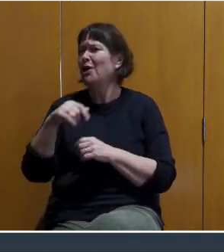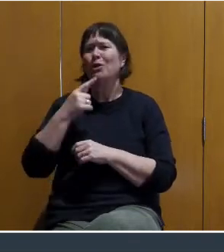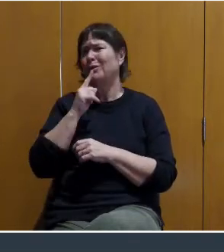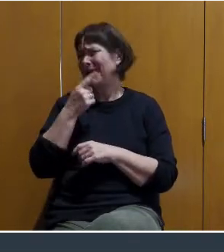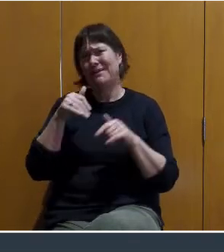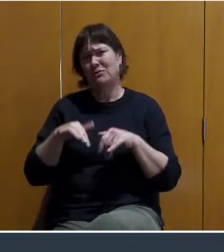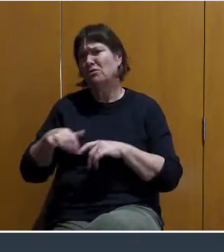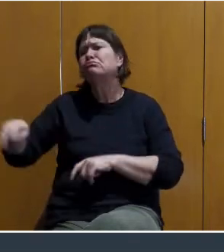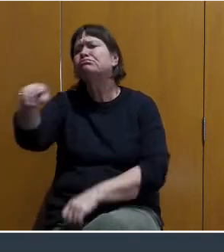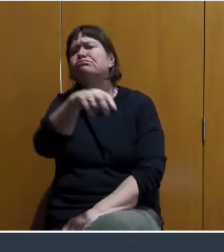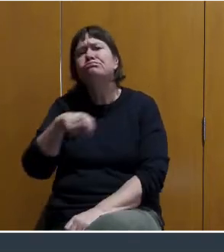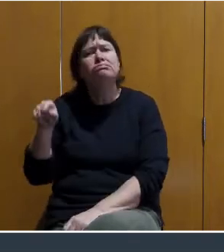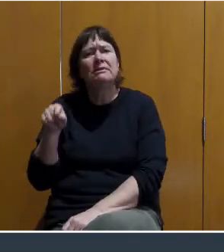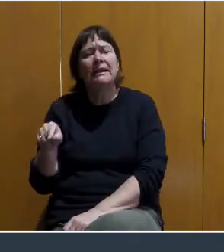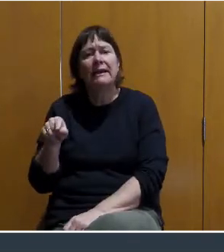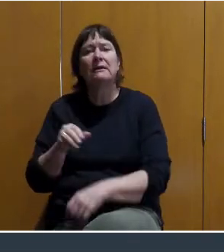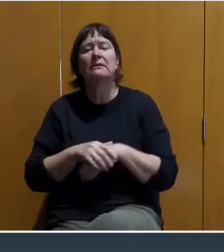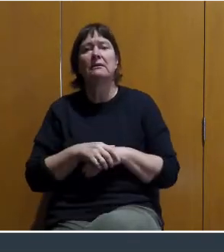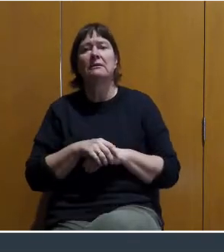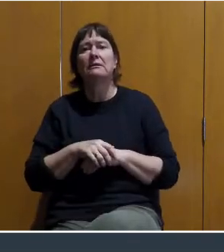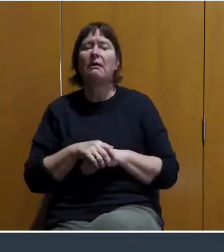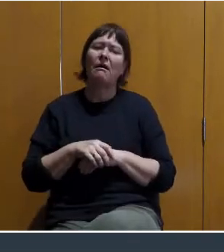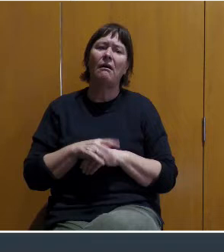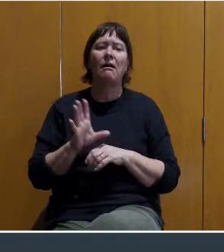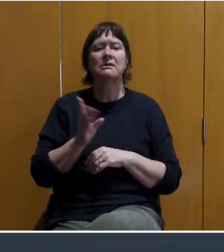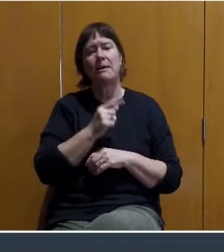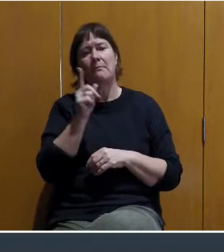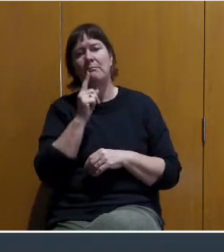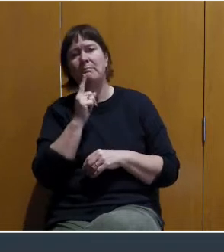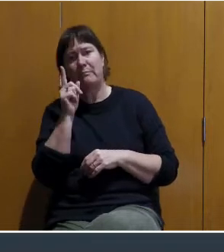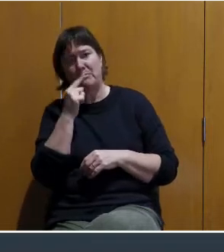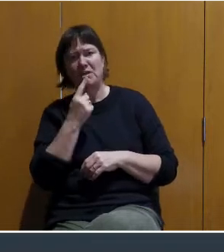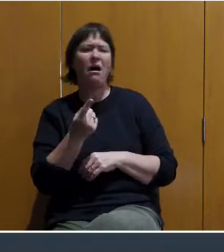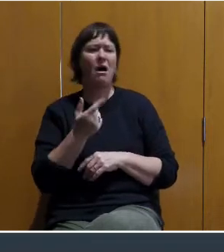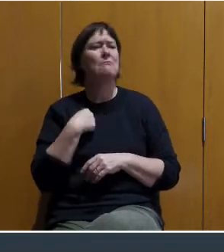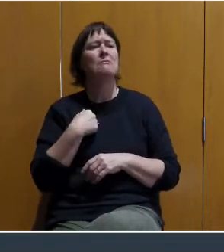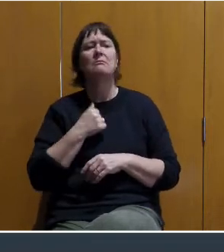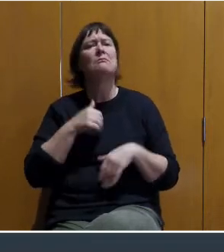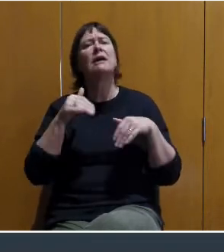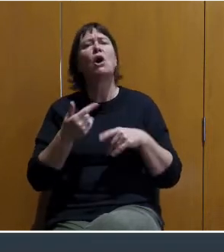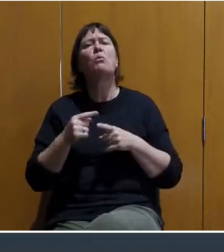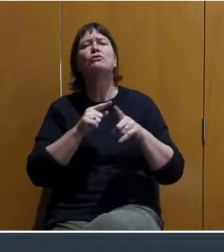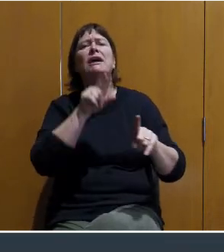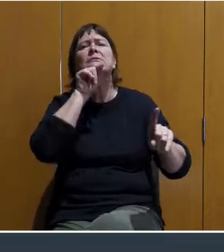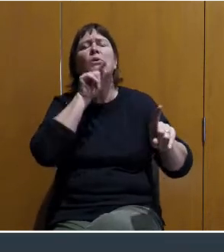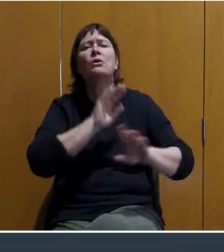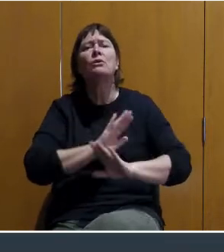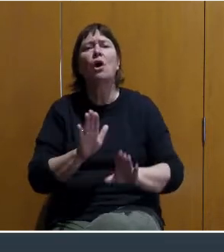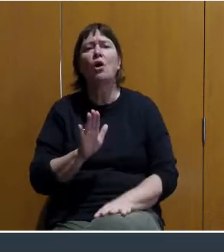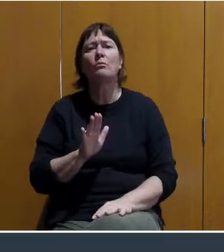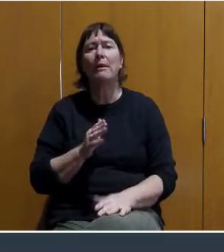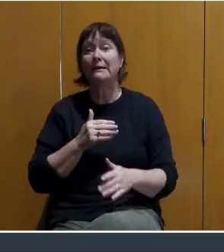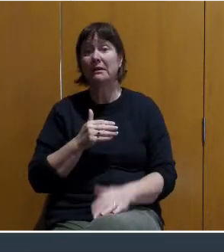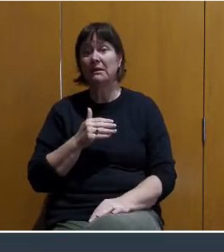Some people say that, my dog would never chase a bird. Well, they don't have to chase a bird. There is evidence